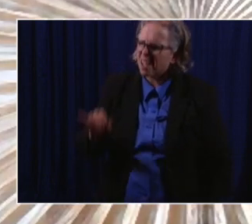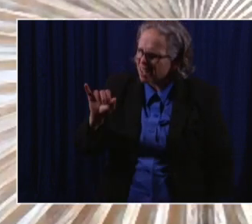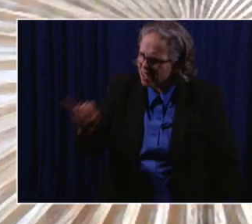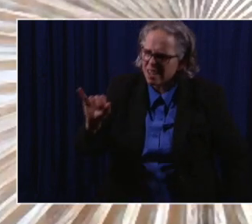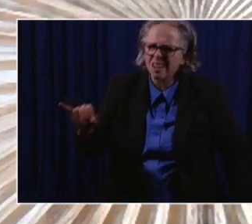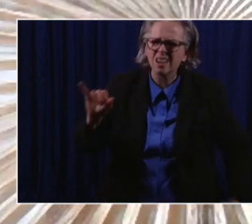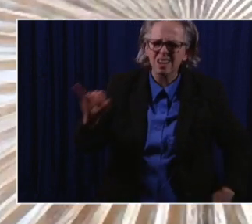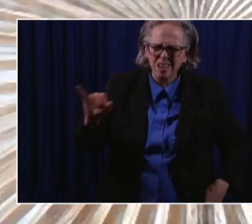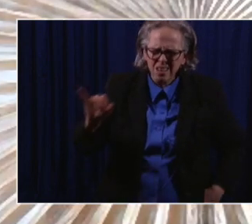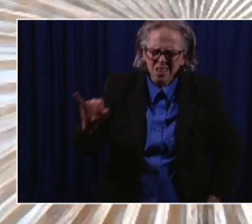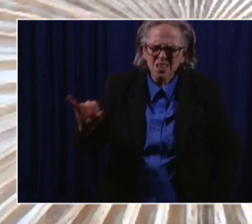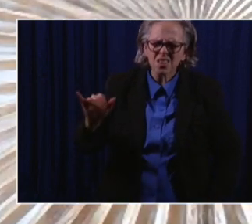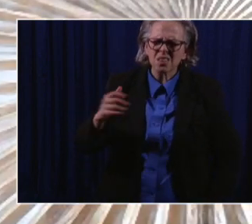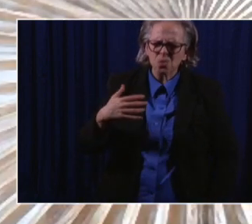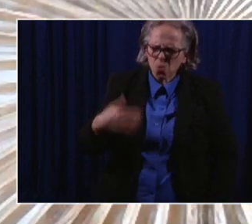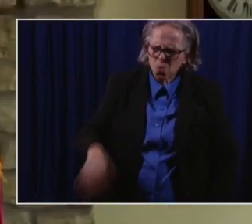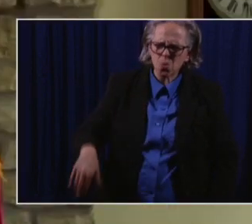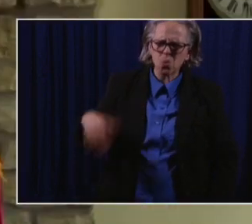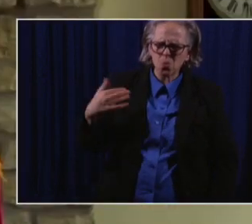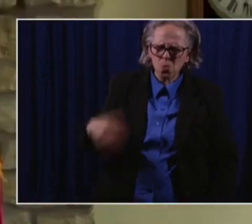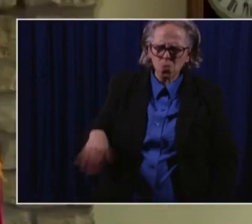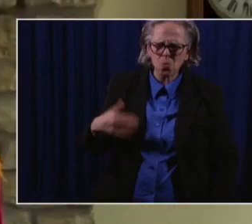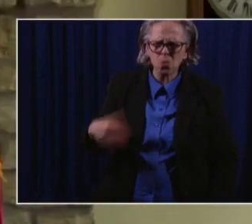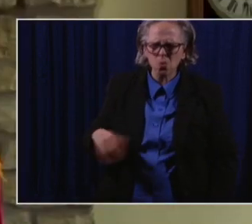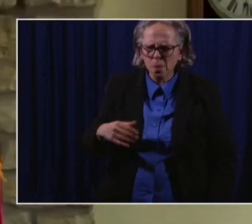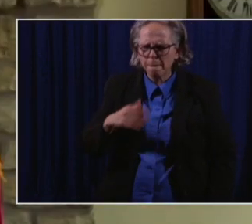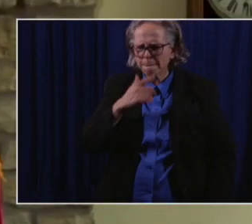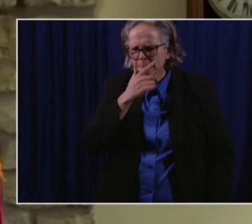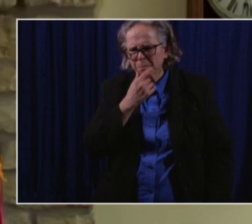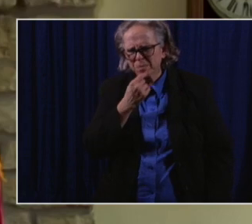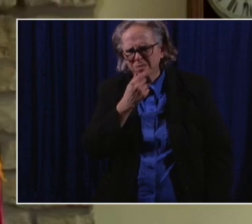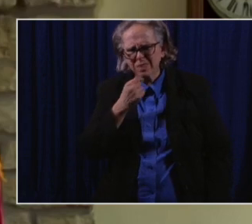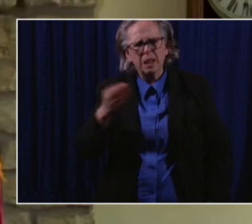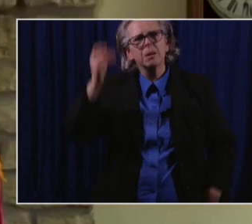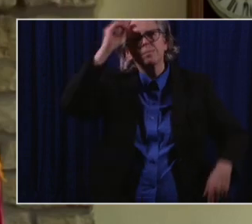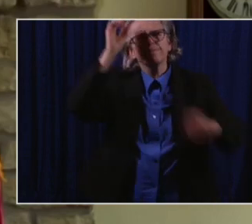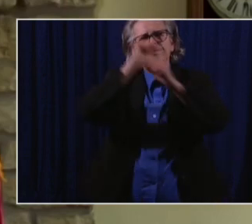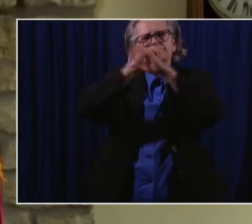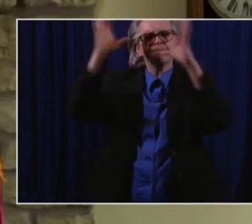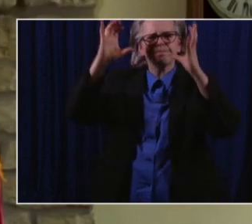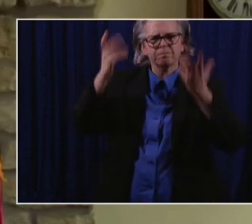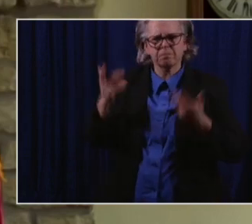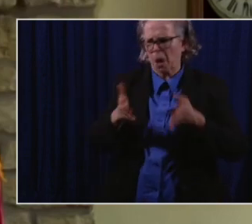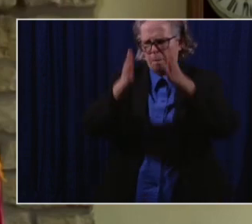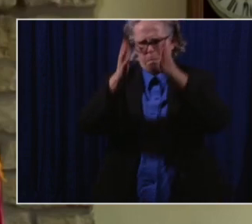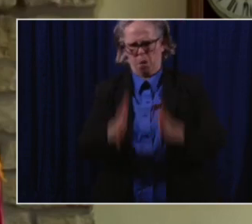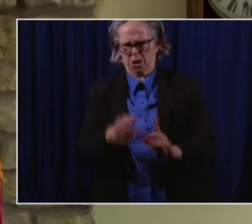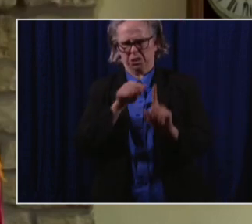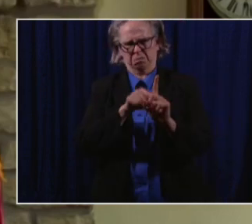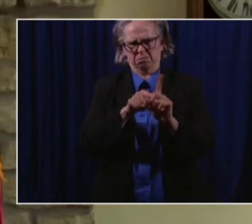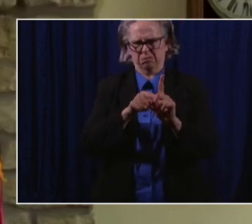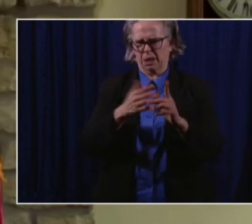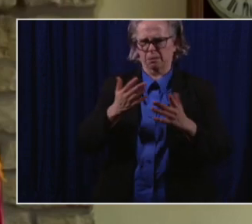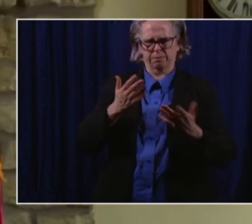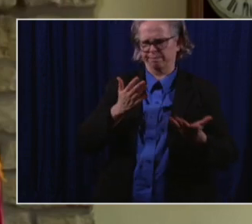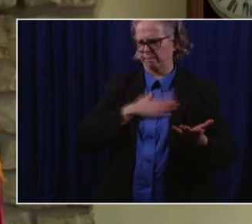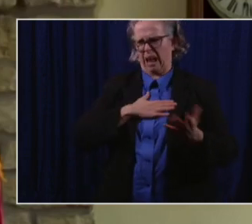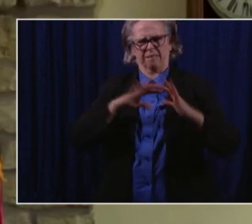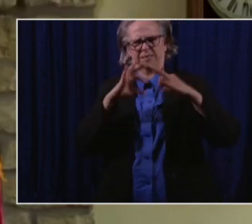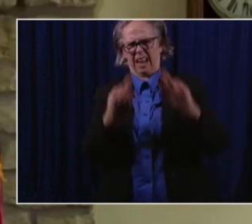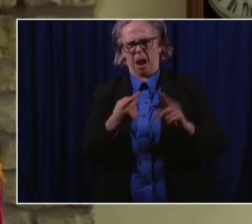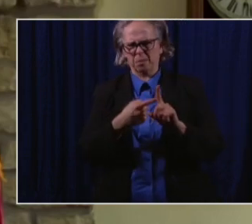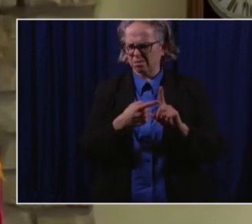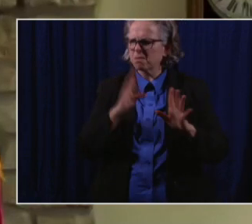So, Director, in regard to someone, let's say you have someone in your family who has an addiction